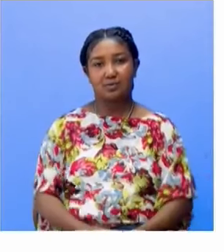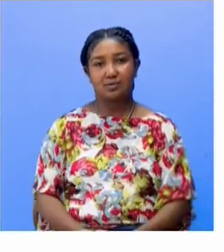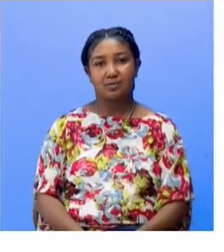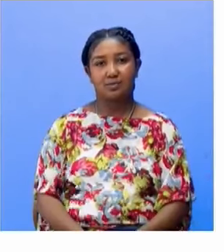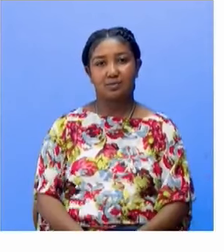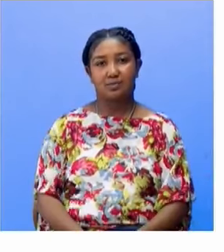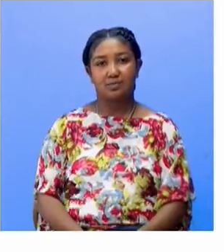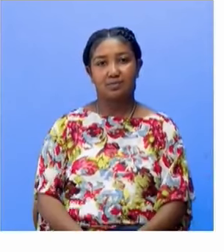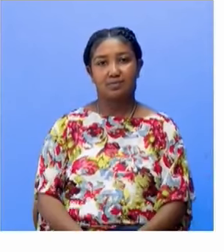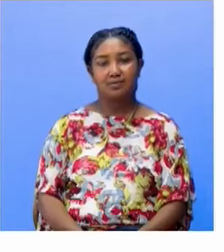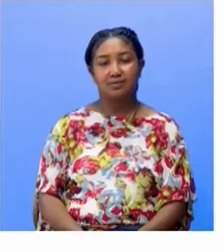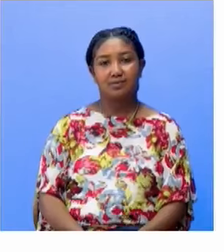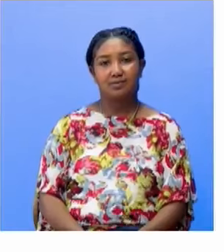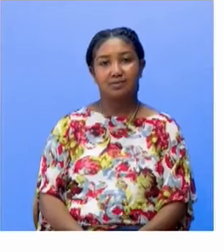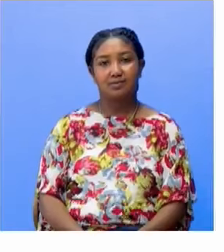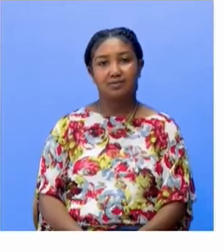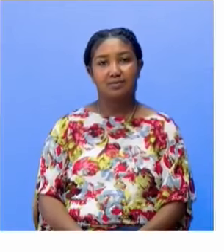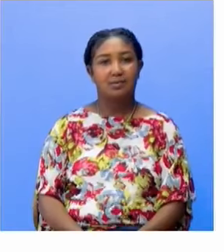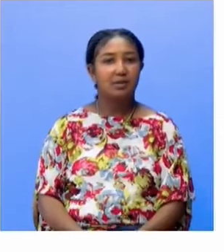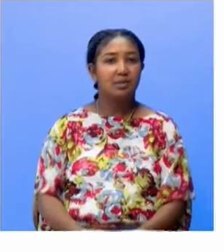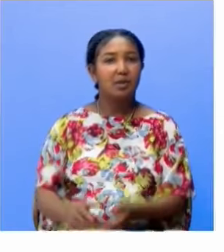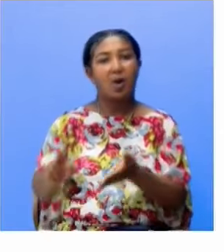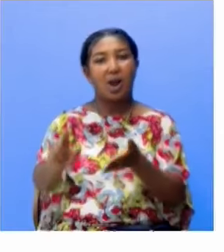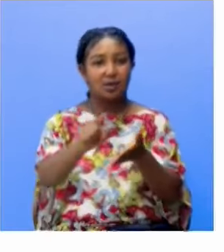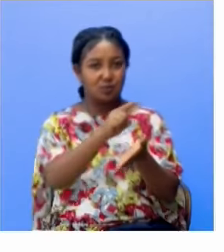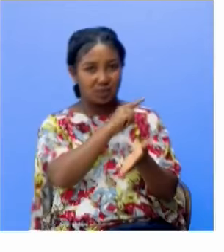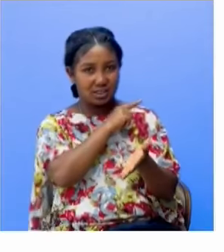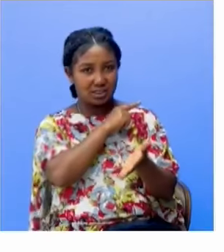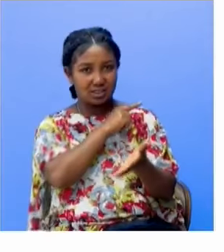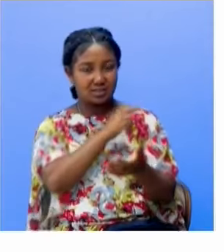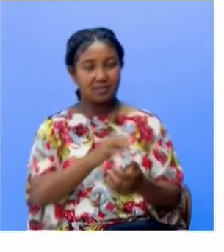book last week.